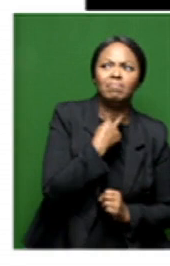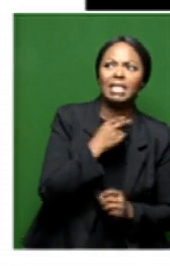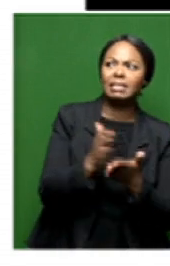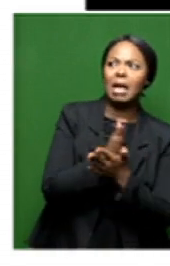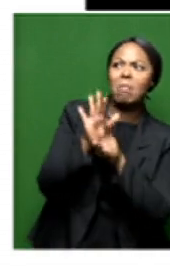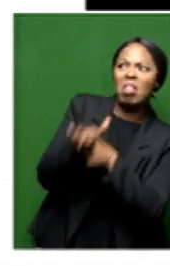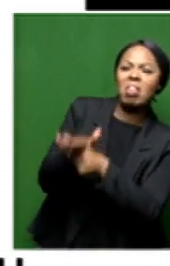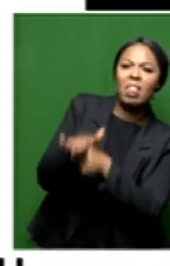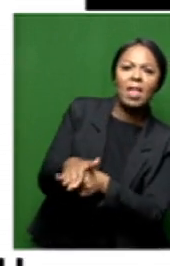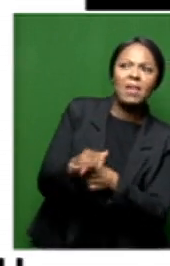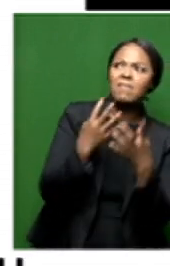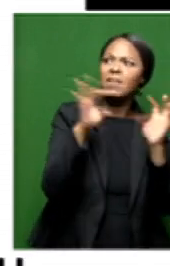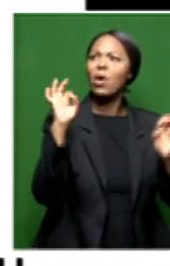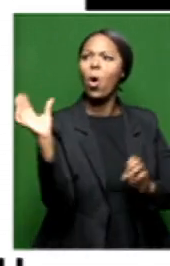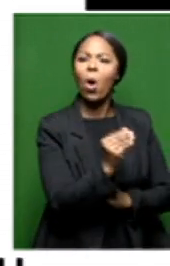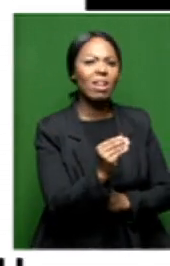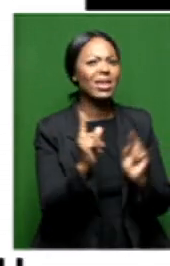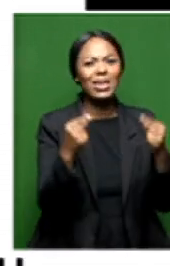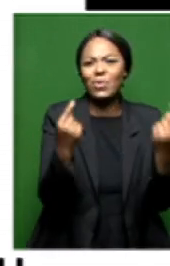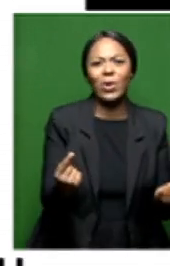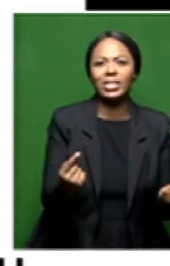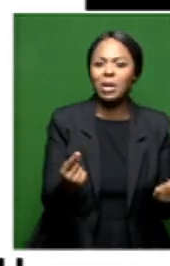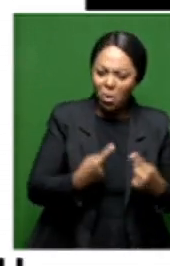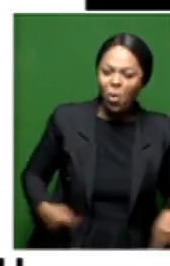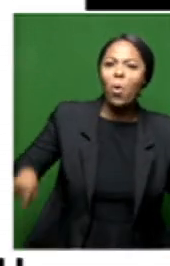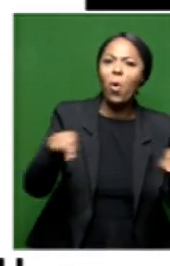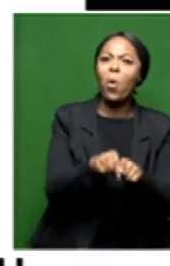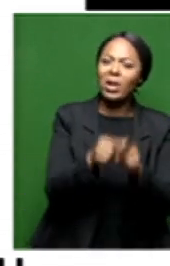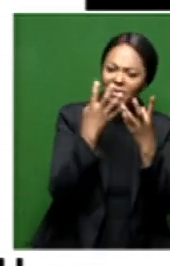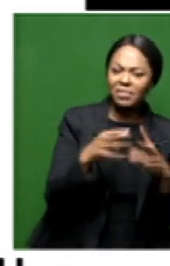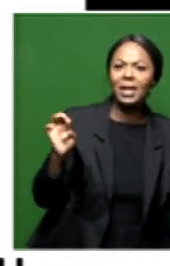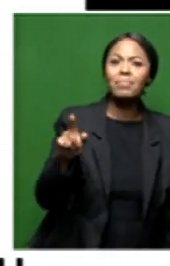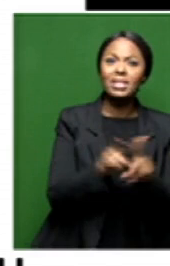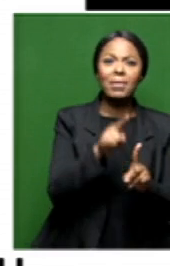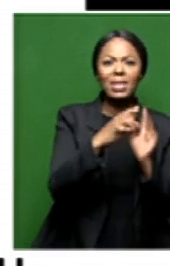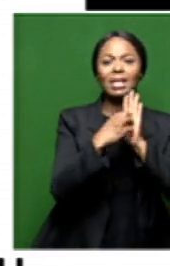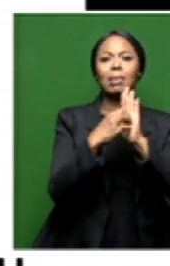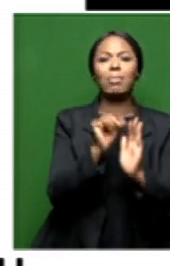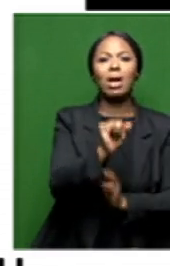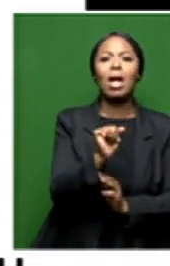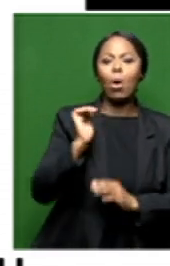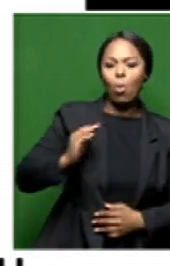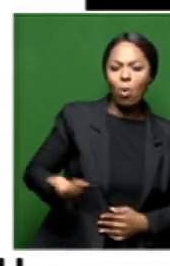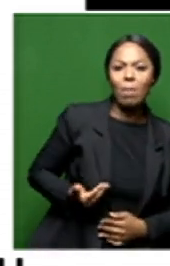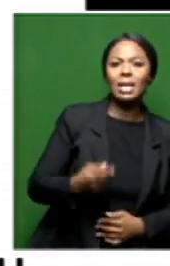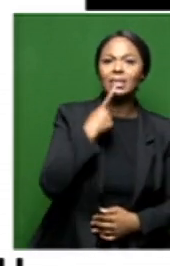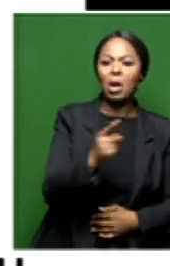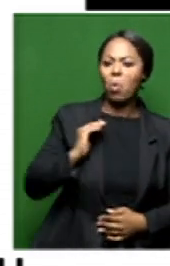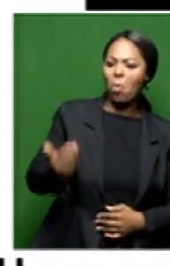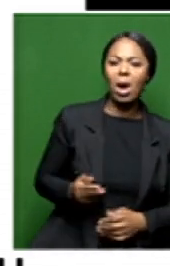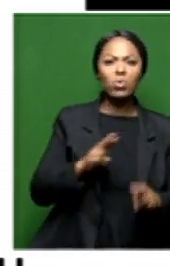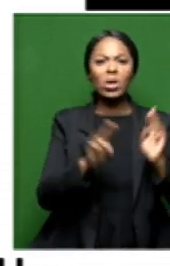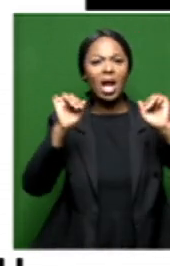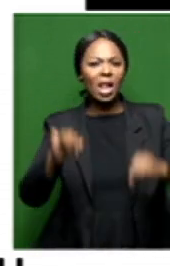oppressed. Remember, he advocated for the ordination of women, which was a very interesting practice in the church, that women were not allowed to